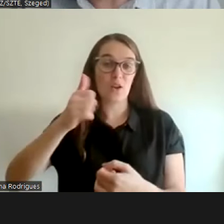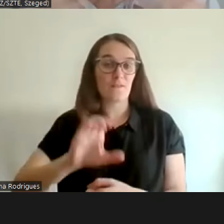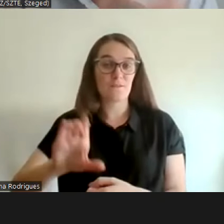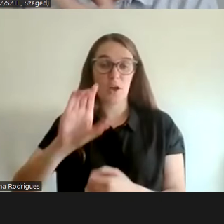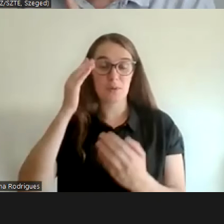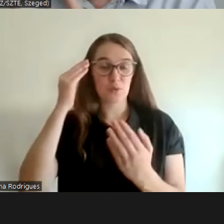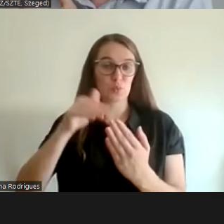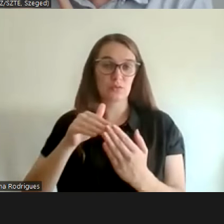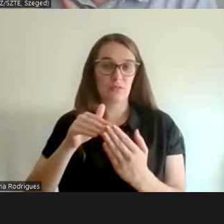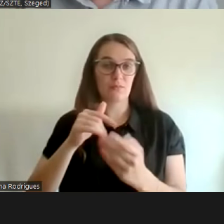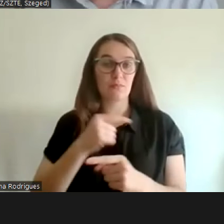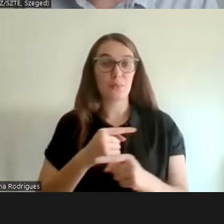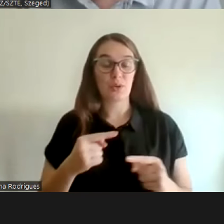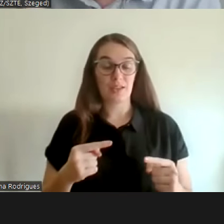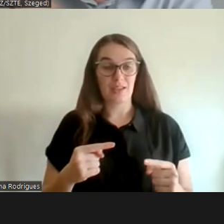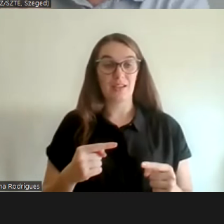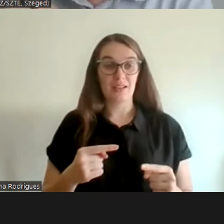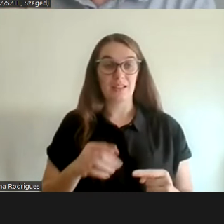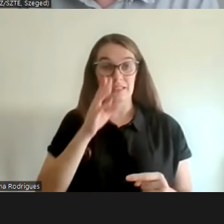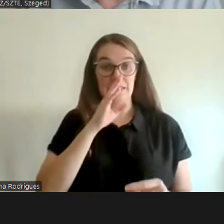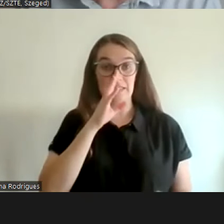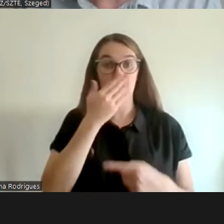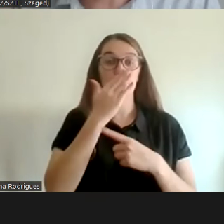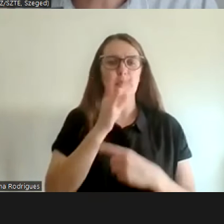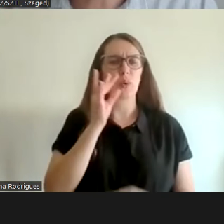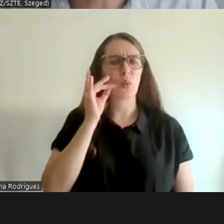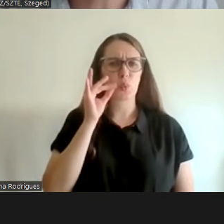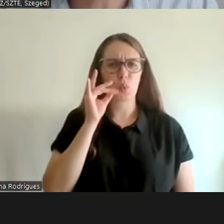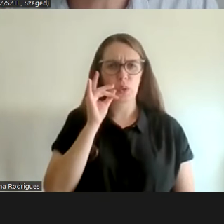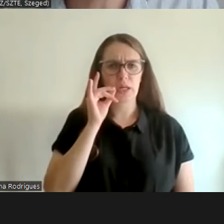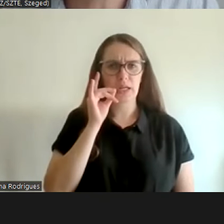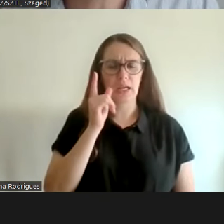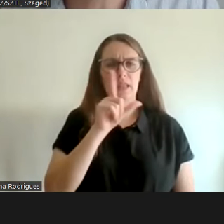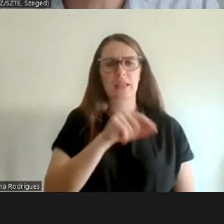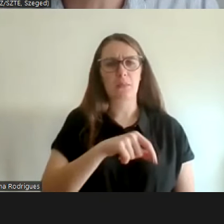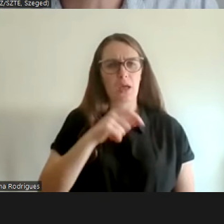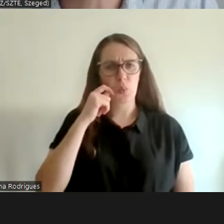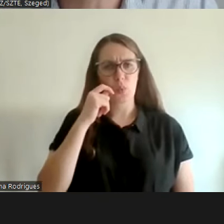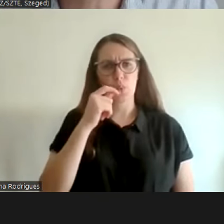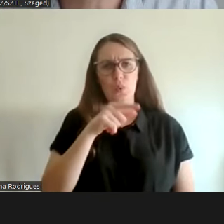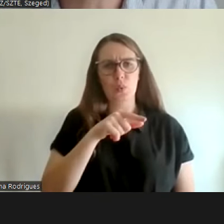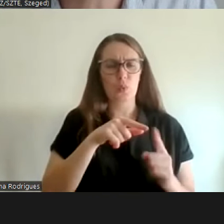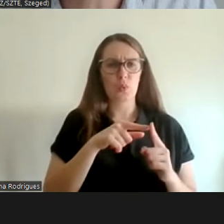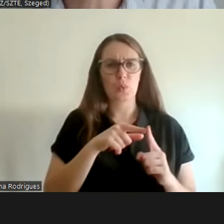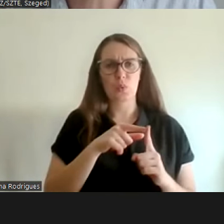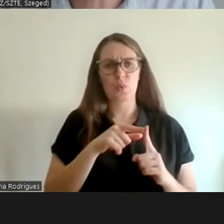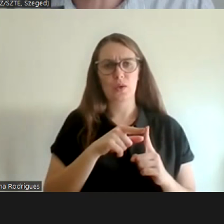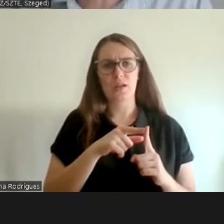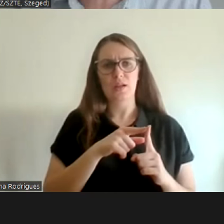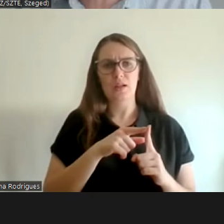solutions. We in Hungary and in the distant